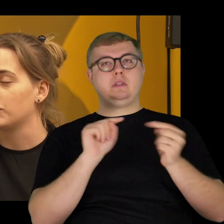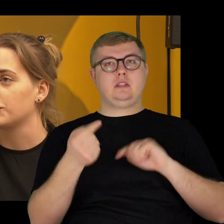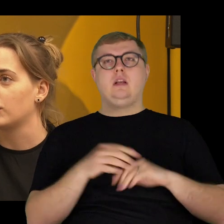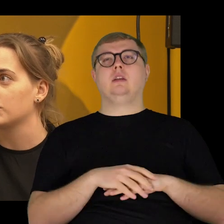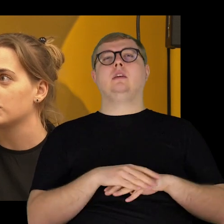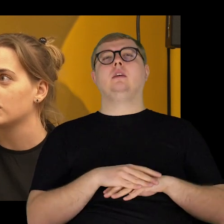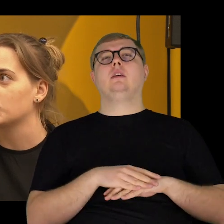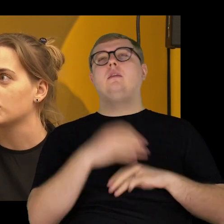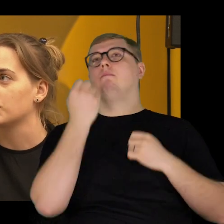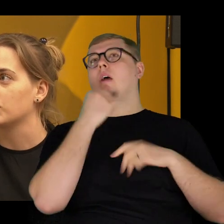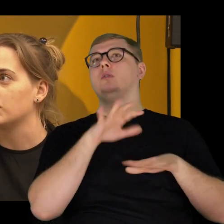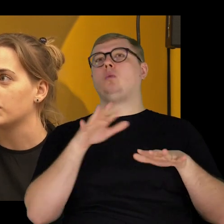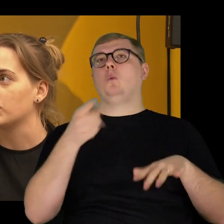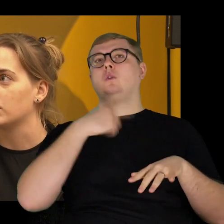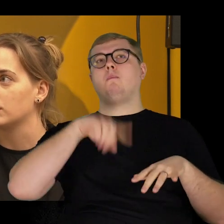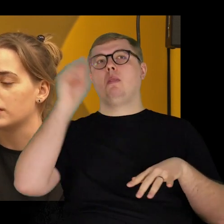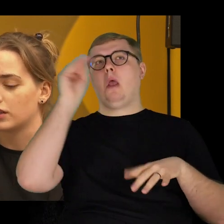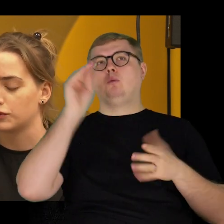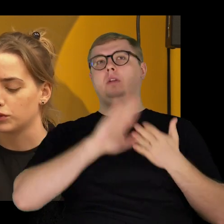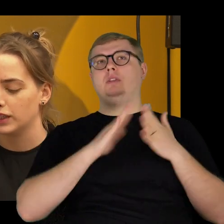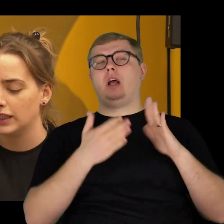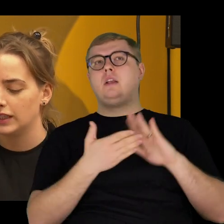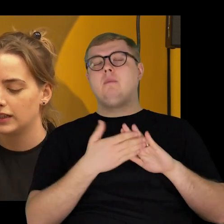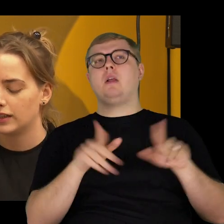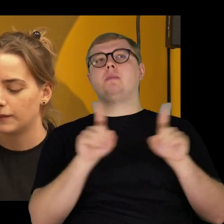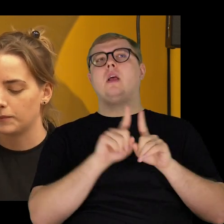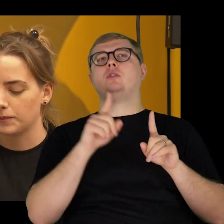We've learned a lot. It was very, very insightful.